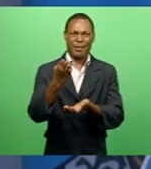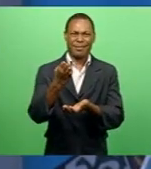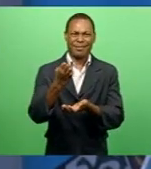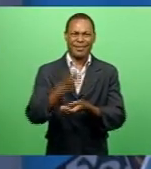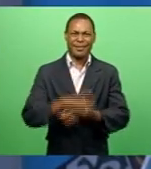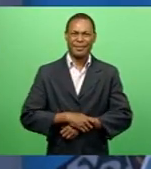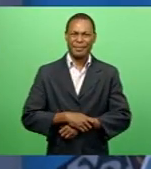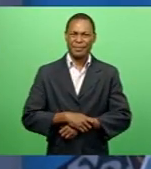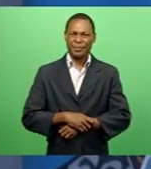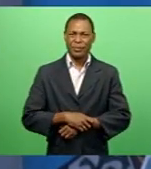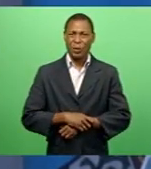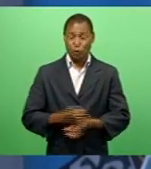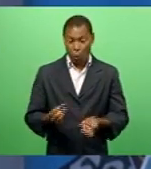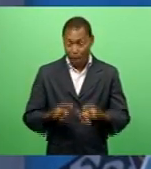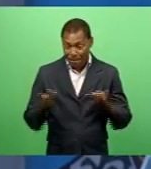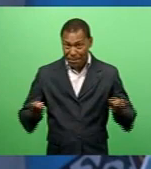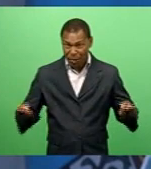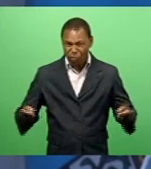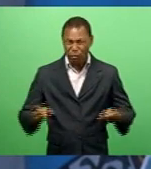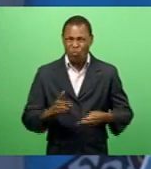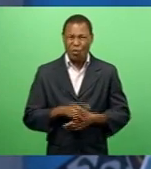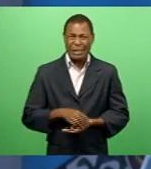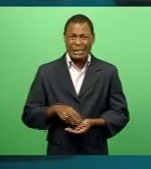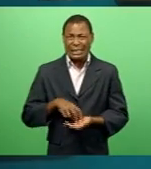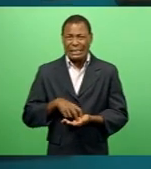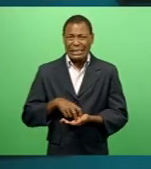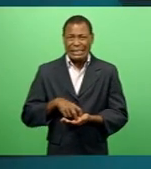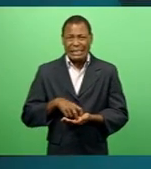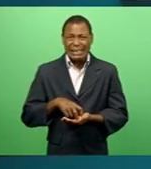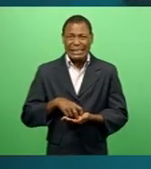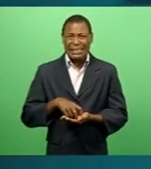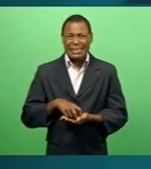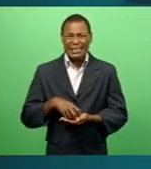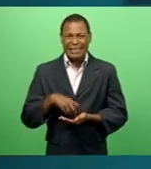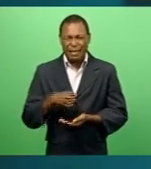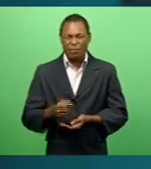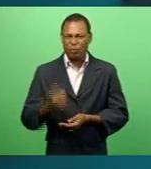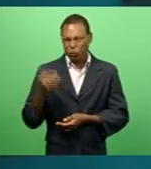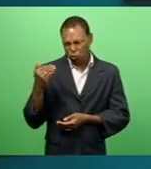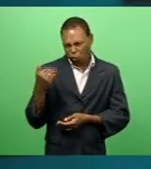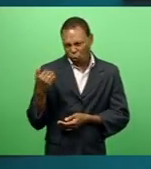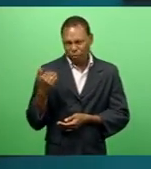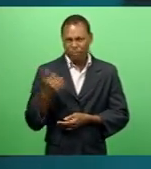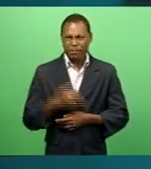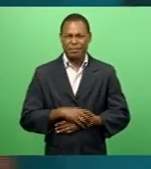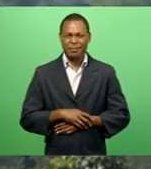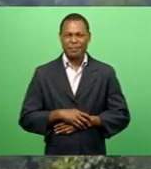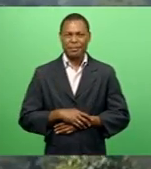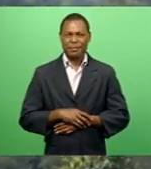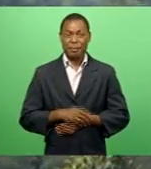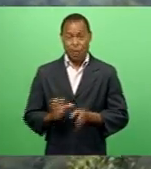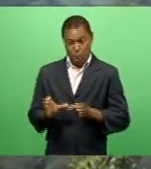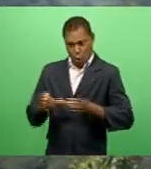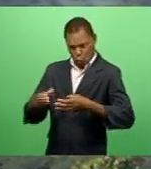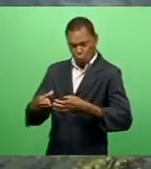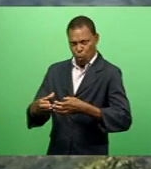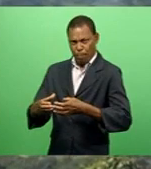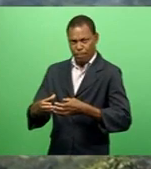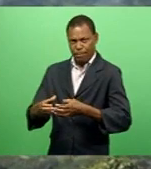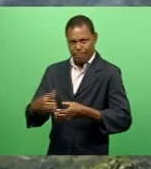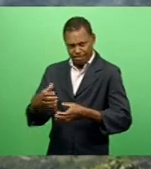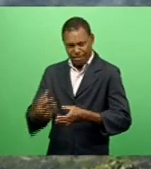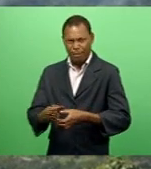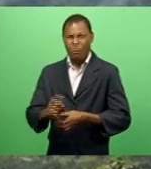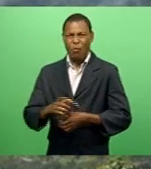mineral exploration is a very fragile sector, it has shown resilience. The sector has the potential to be able to support